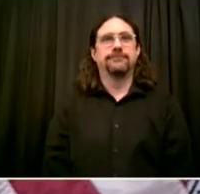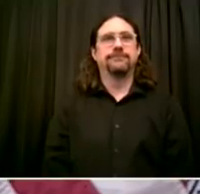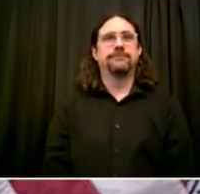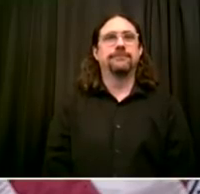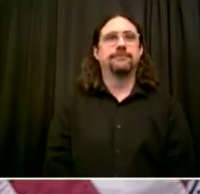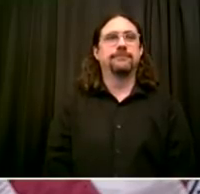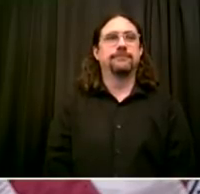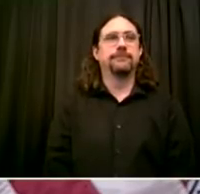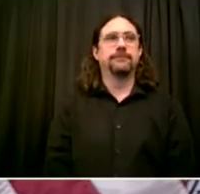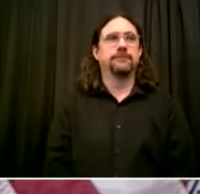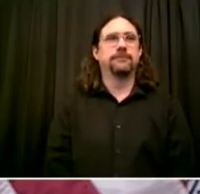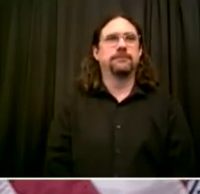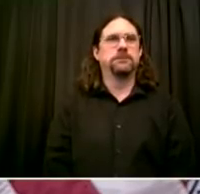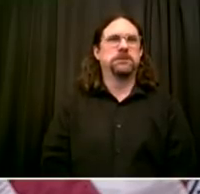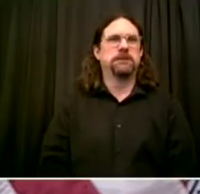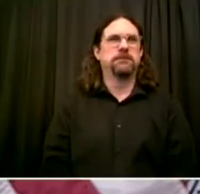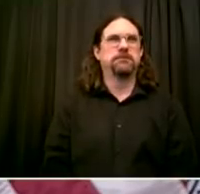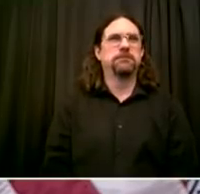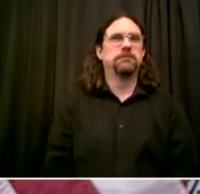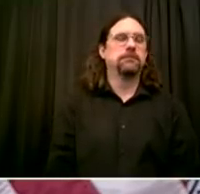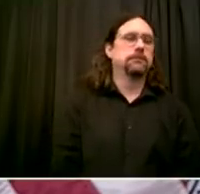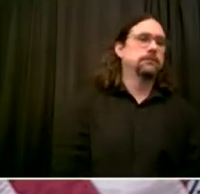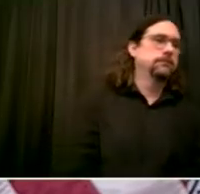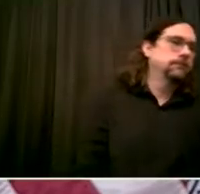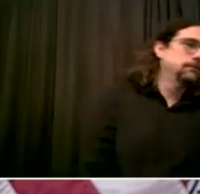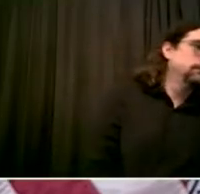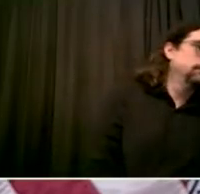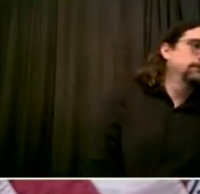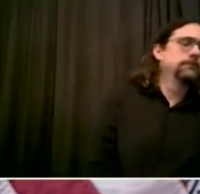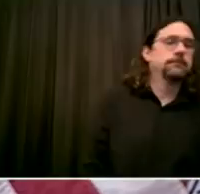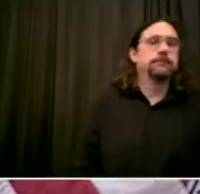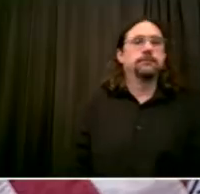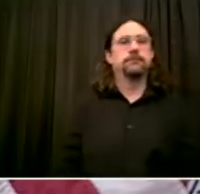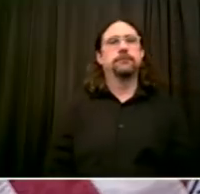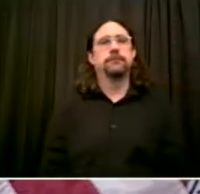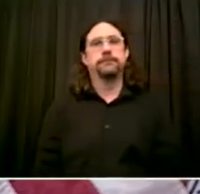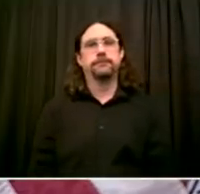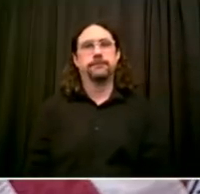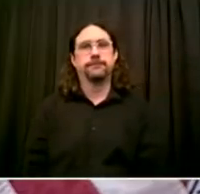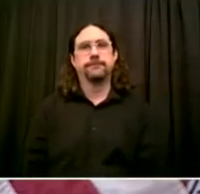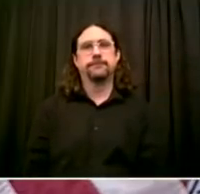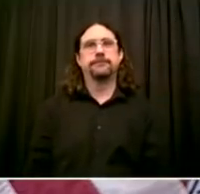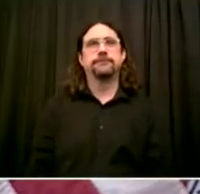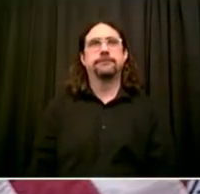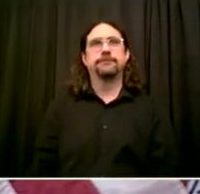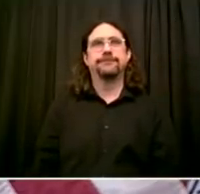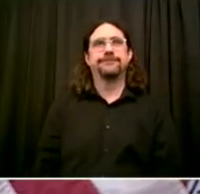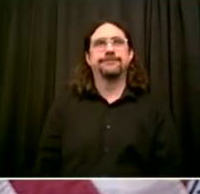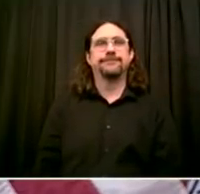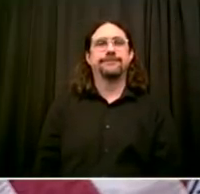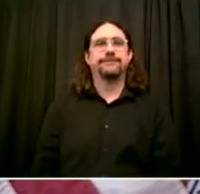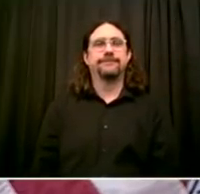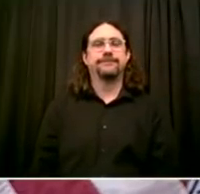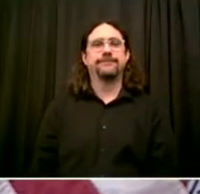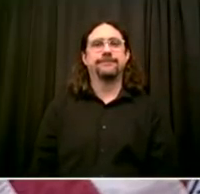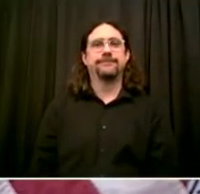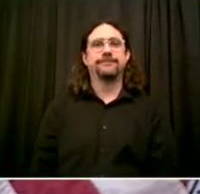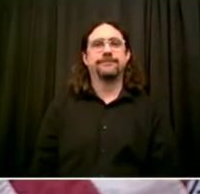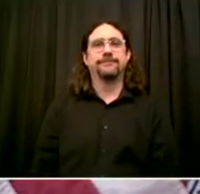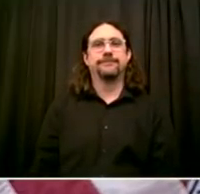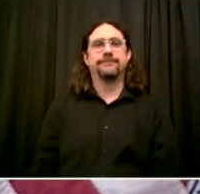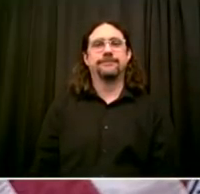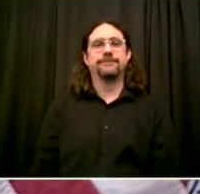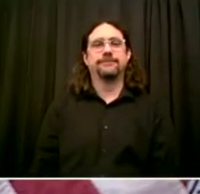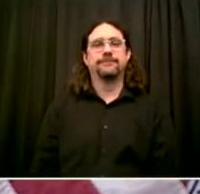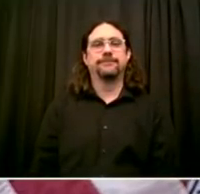gratis. Nuestra promesa a los neoyorquinos es simple. Les vamos a dar